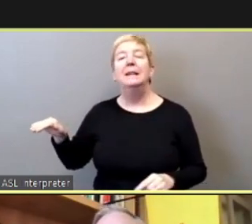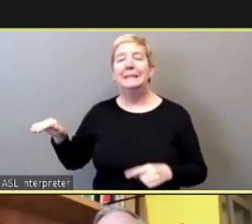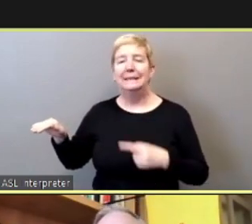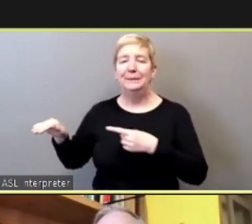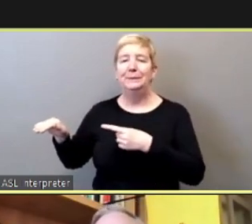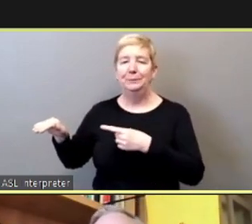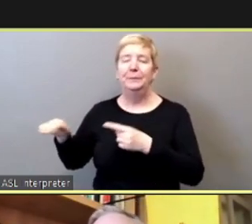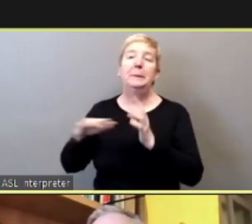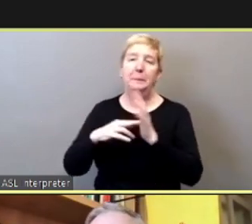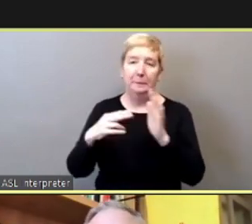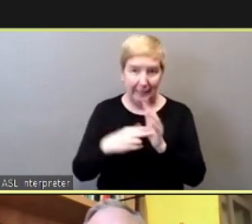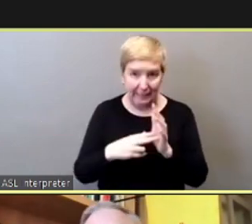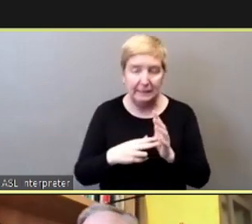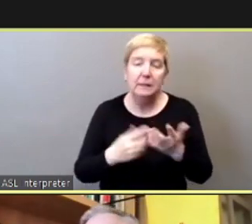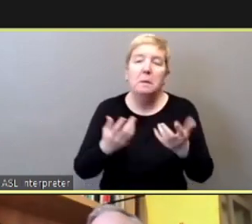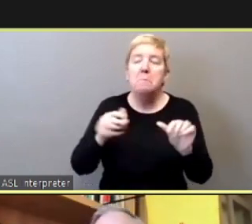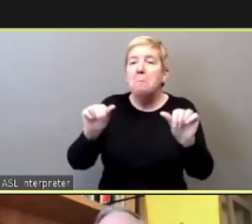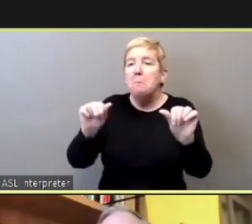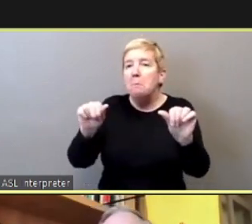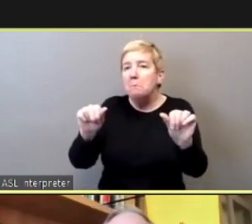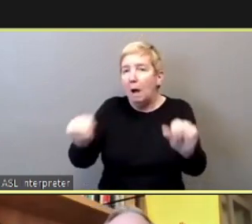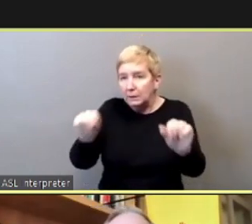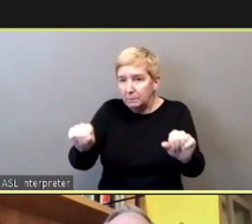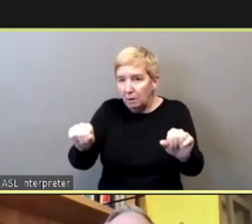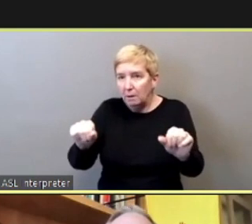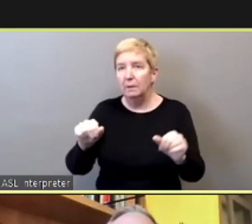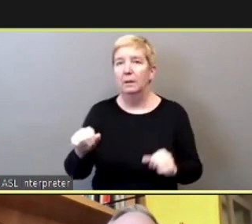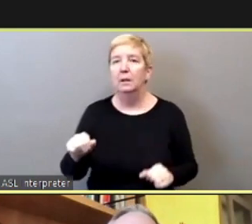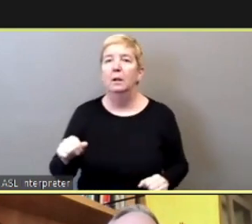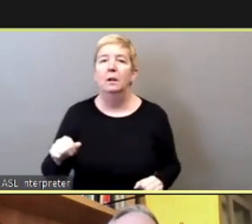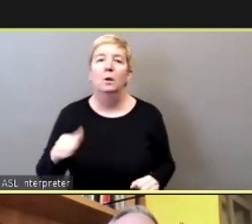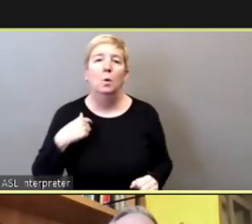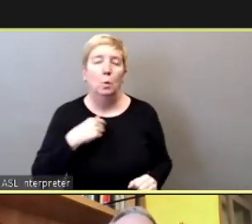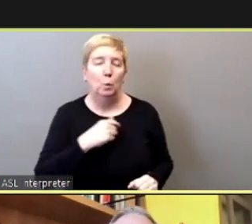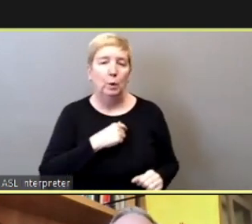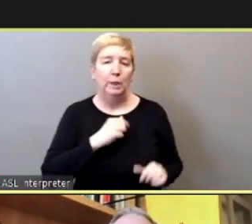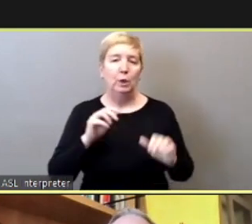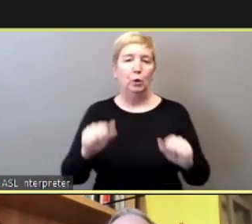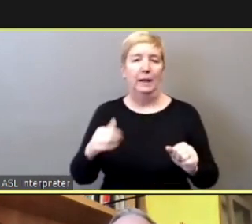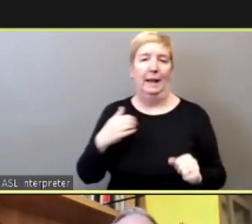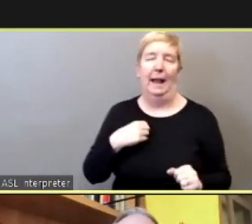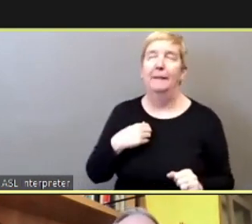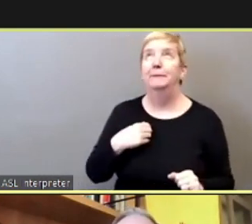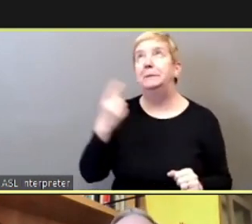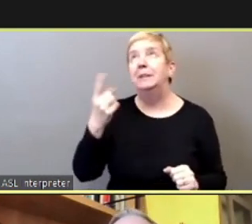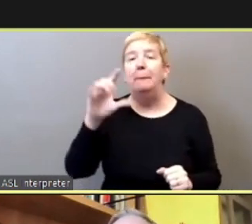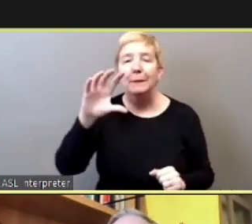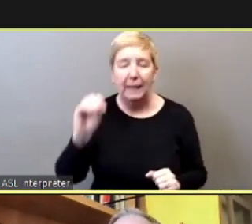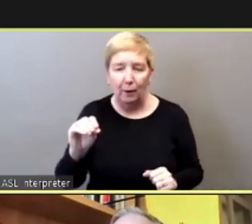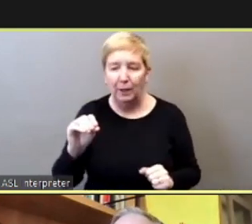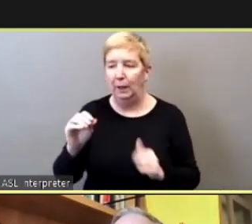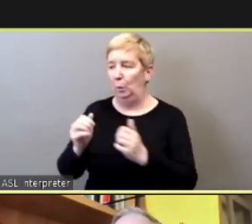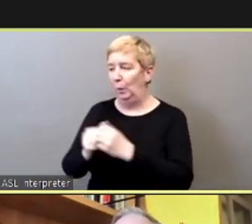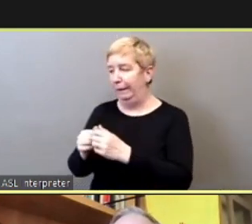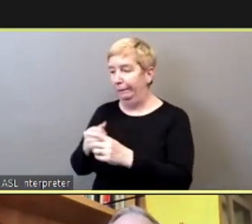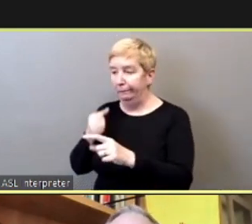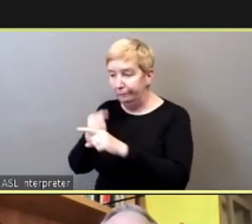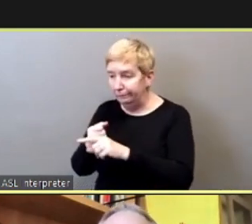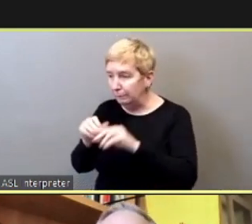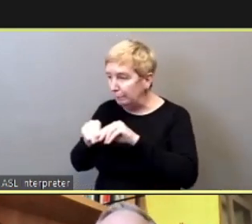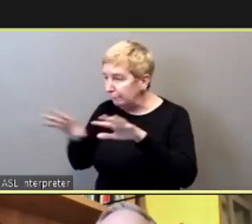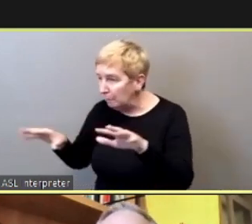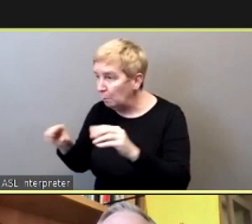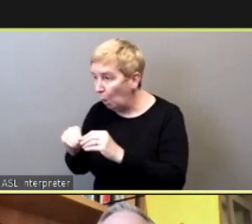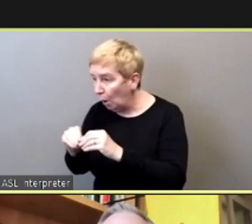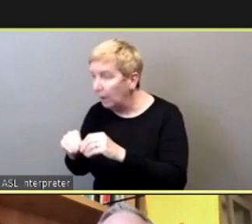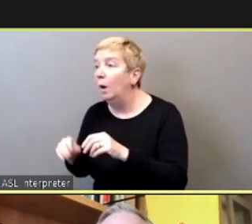that means that the potential for a county with an outbreak to go back to red is much